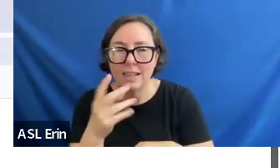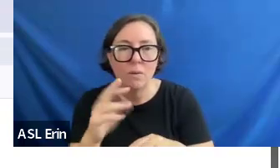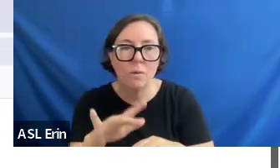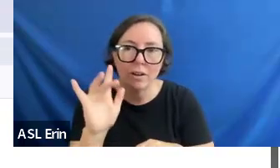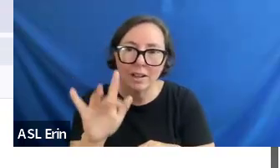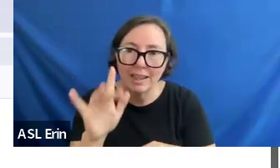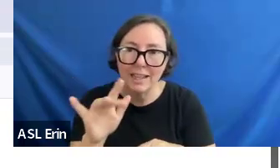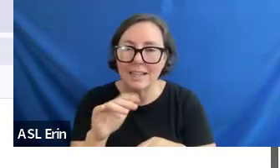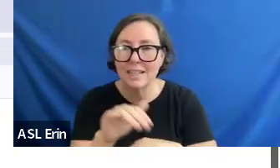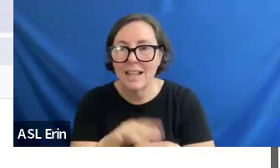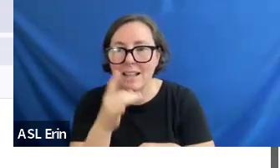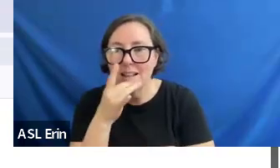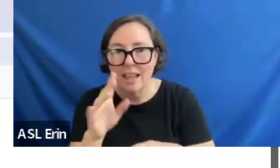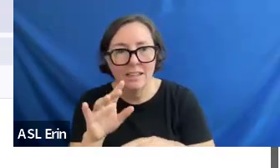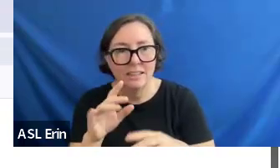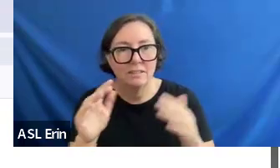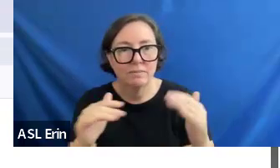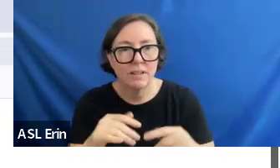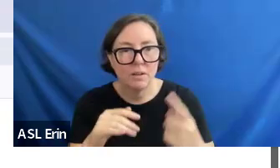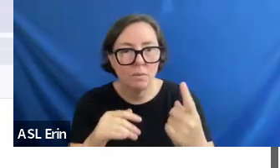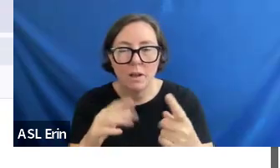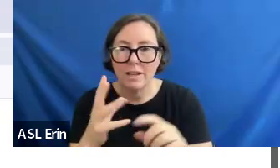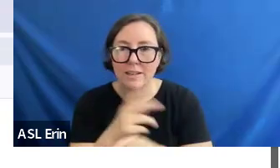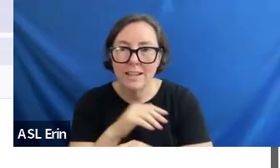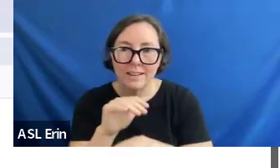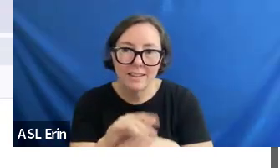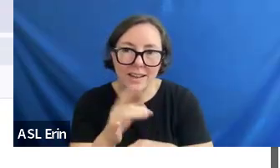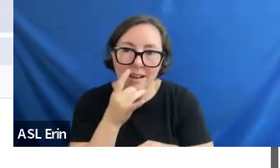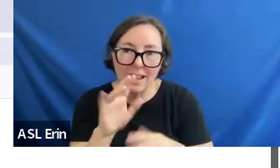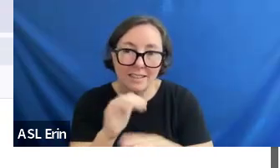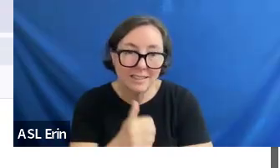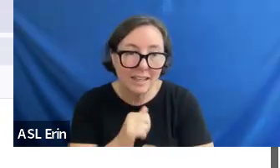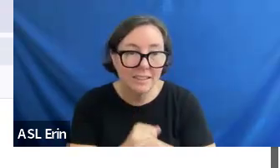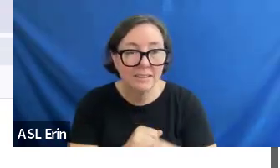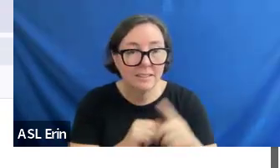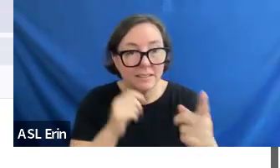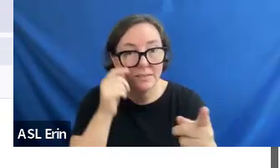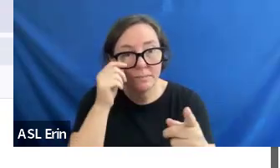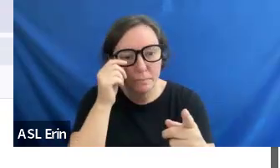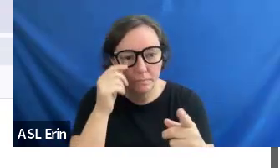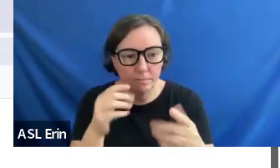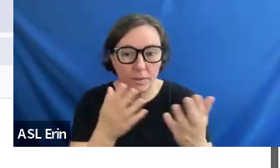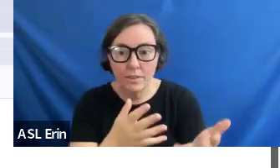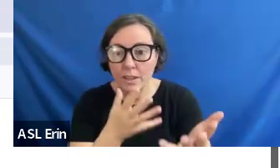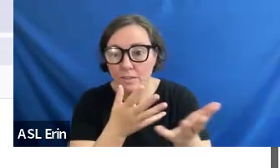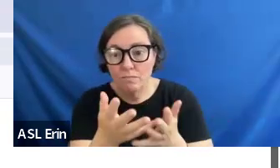Light and then 1 to get to the nightlight settings. Once there, you can interact with the settings in